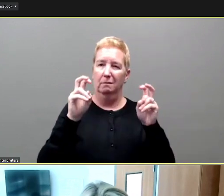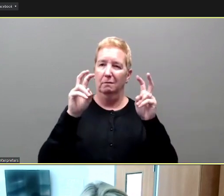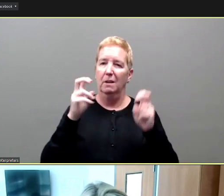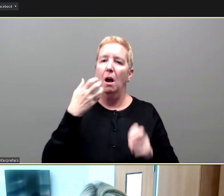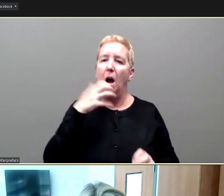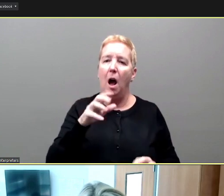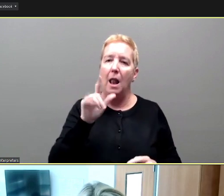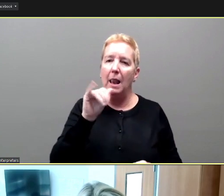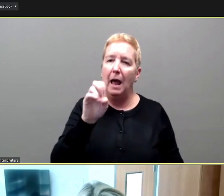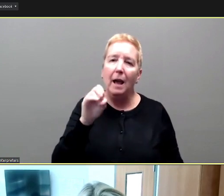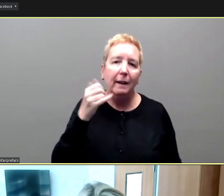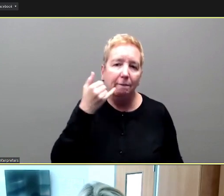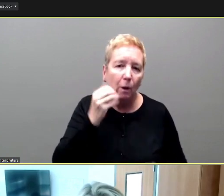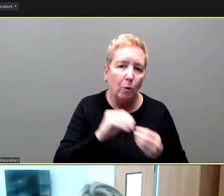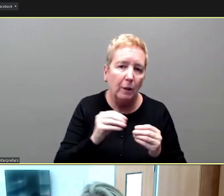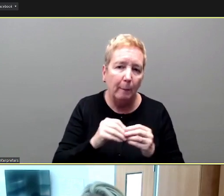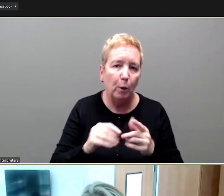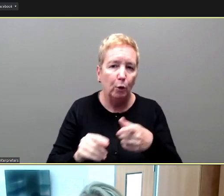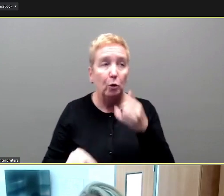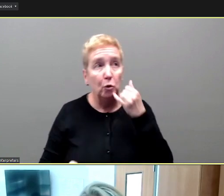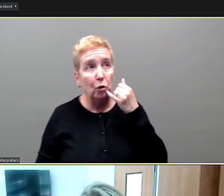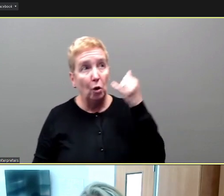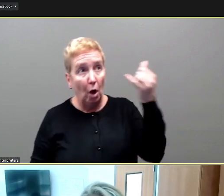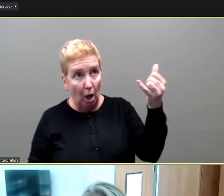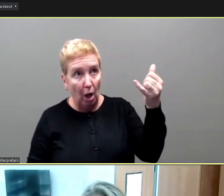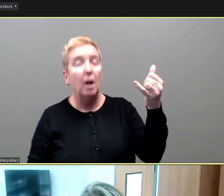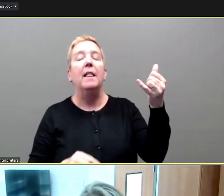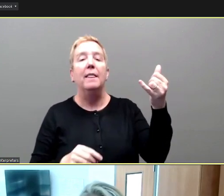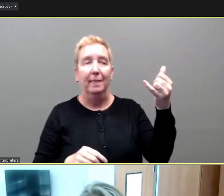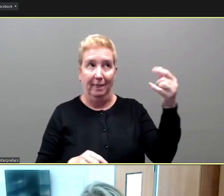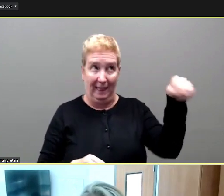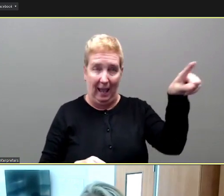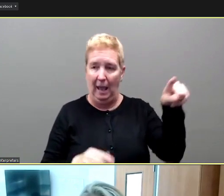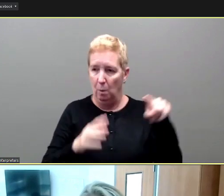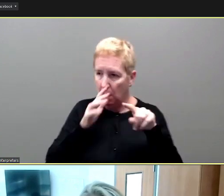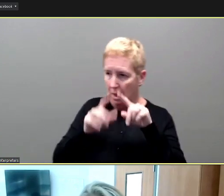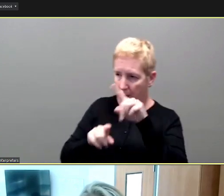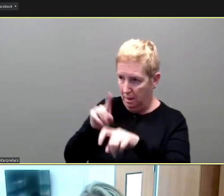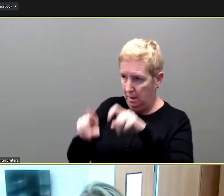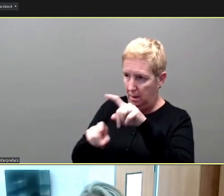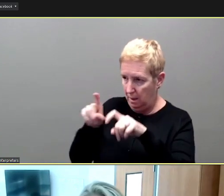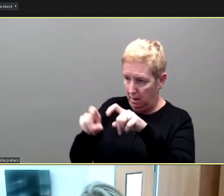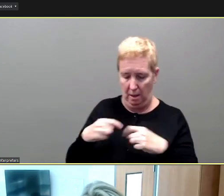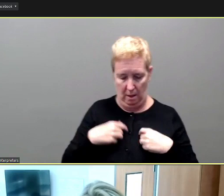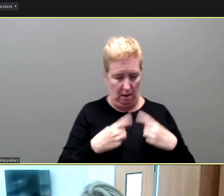so that then they will go through a series of questions to determine,